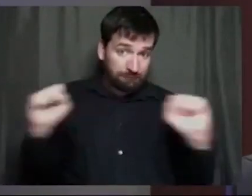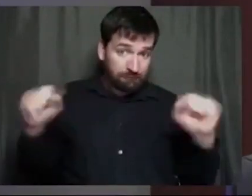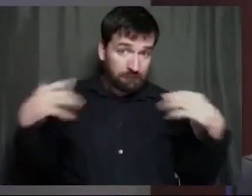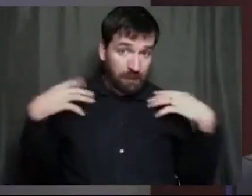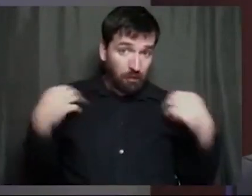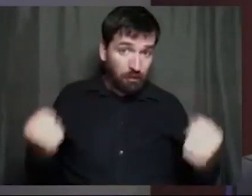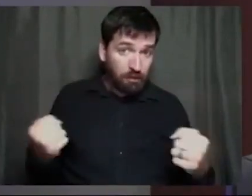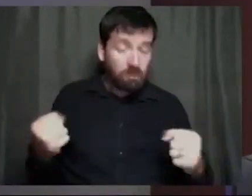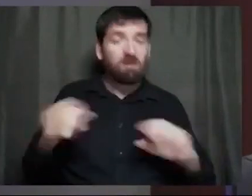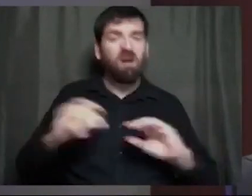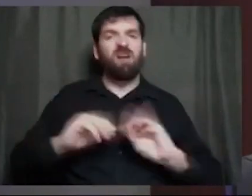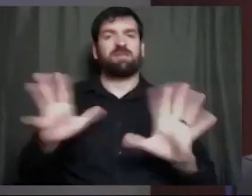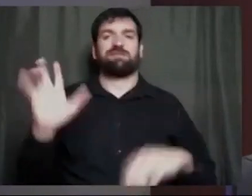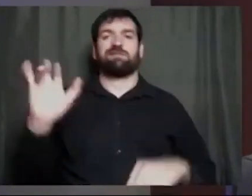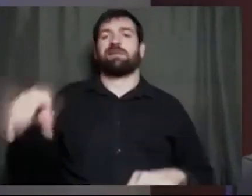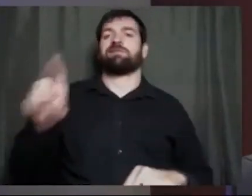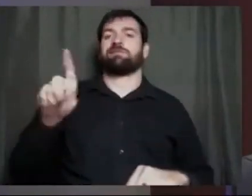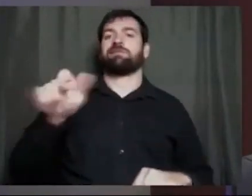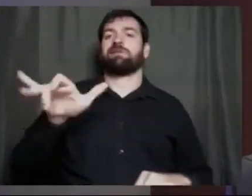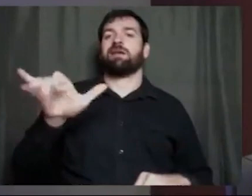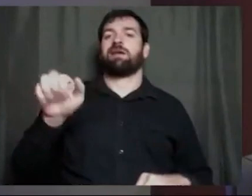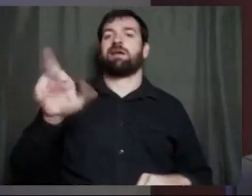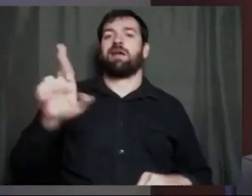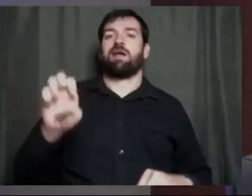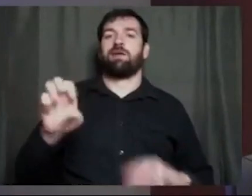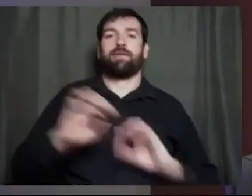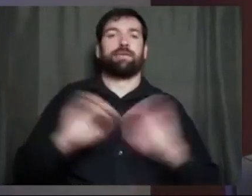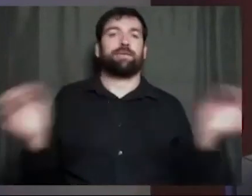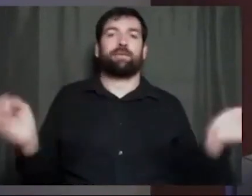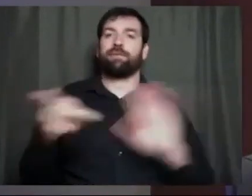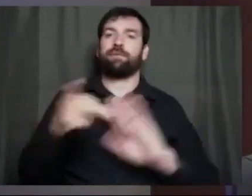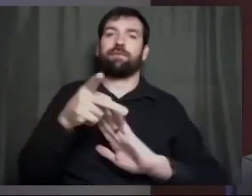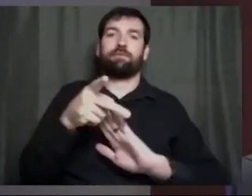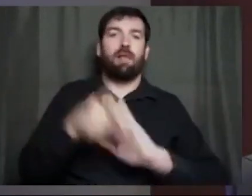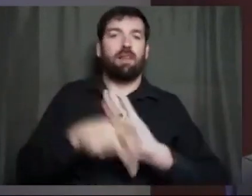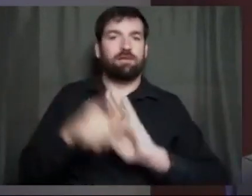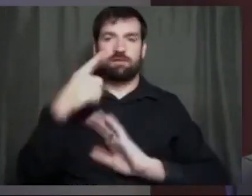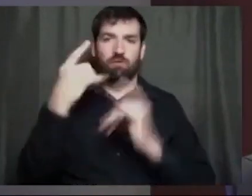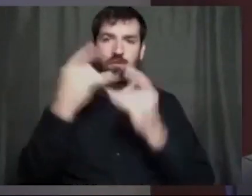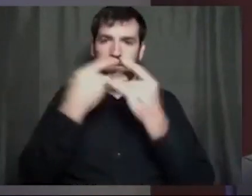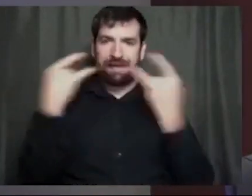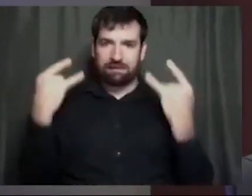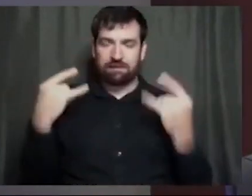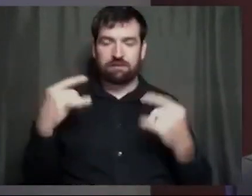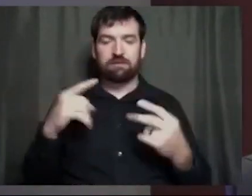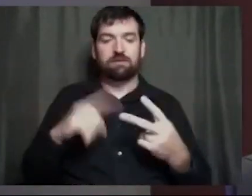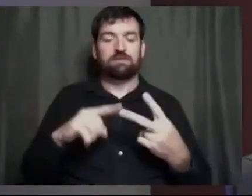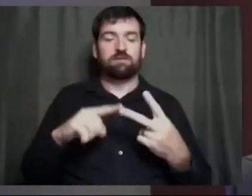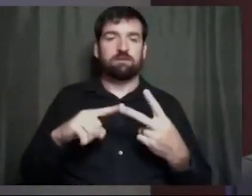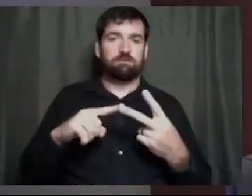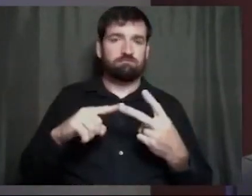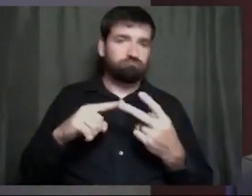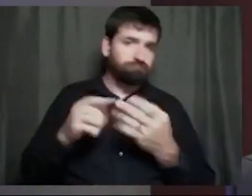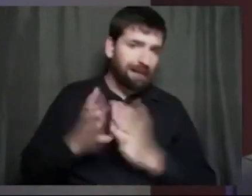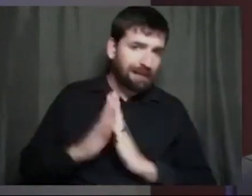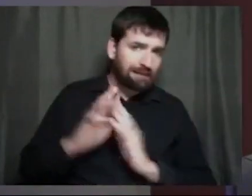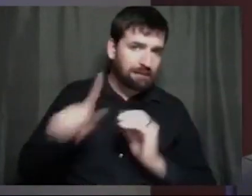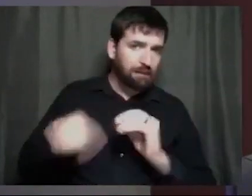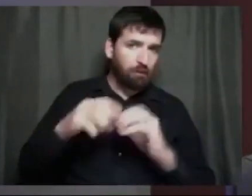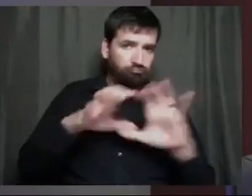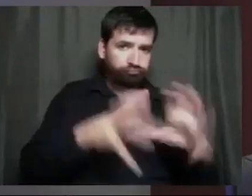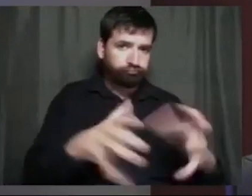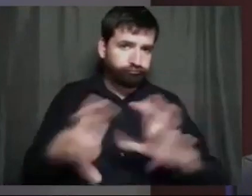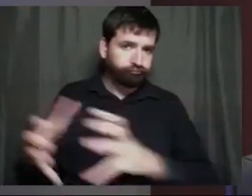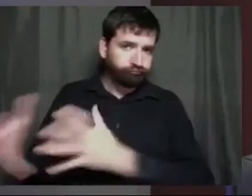in particular doesn't have a mask policy for all of the kids. I would ask about cohorting. Is just one small class staying together all